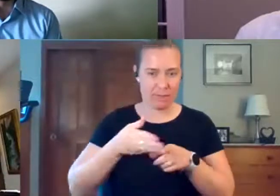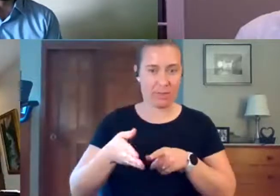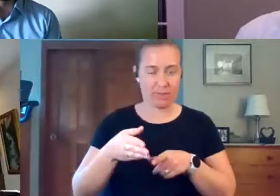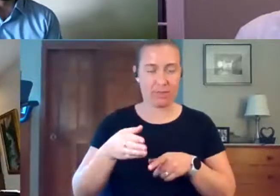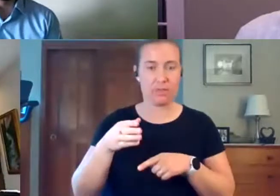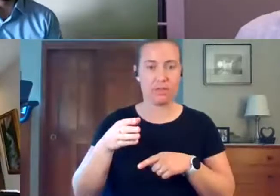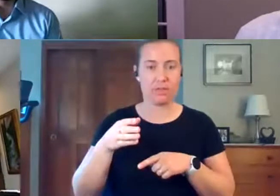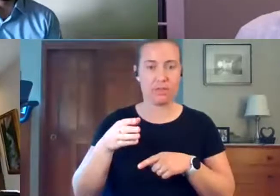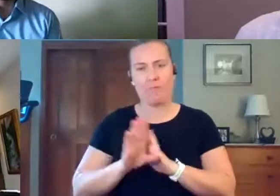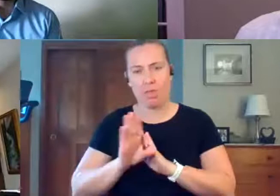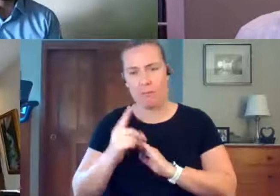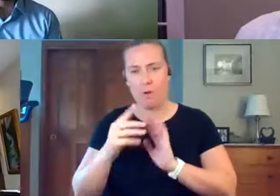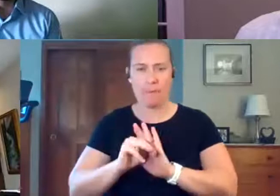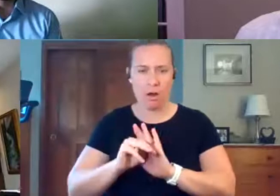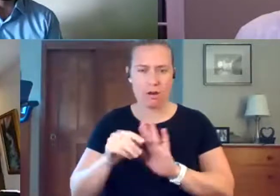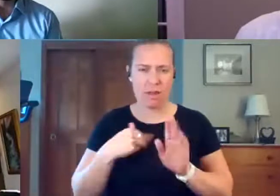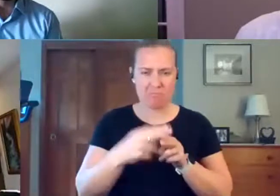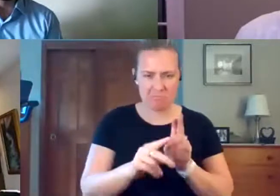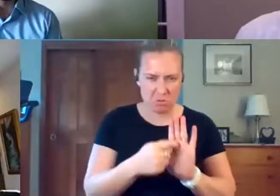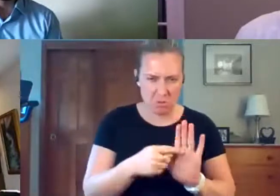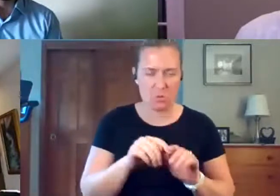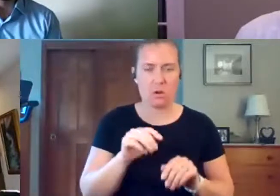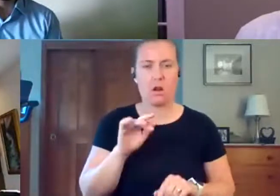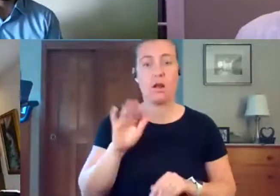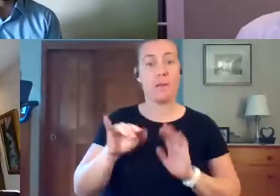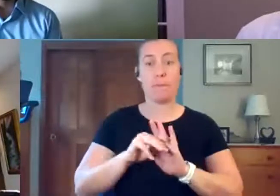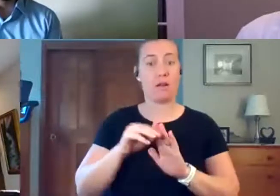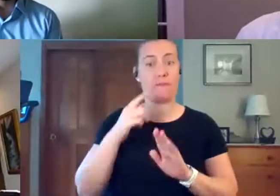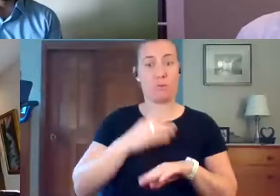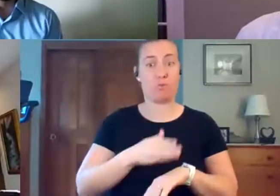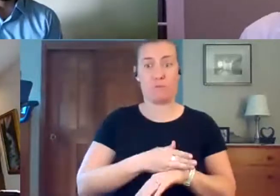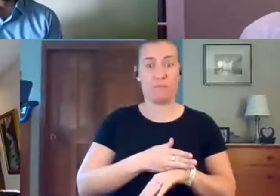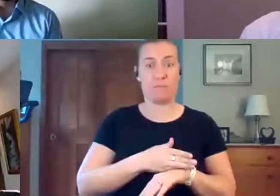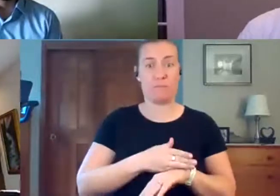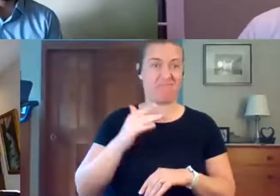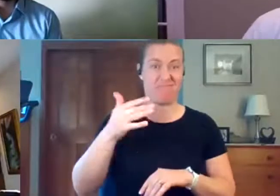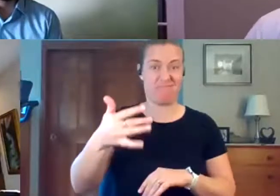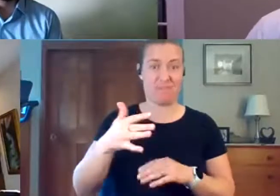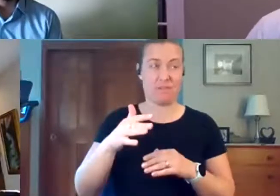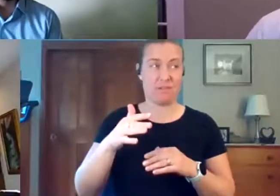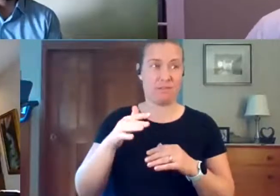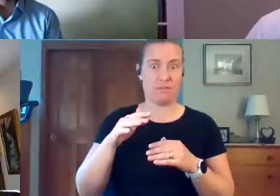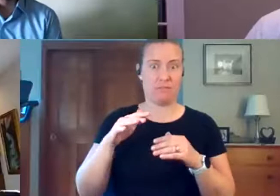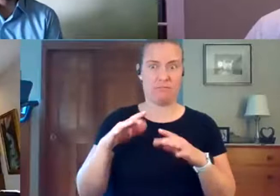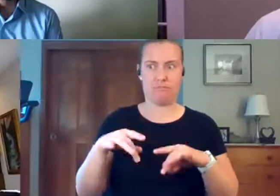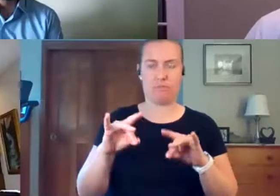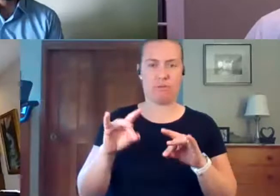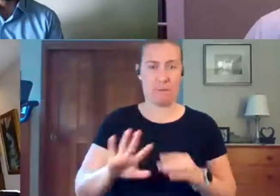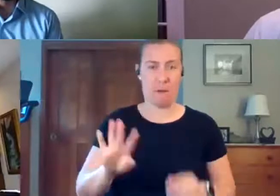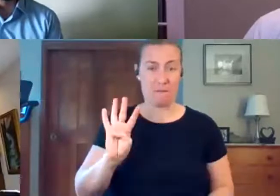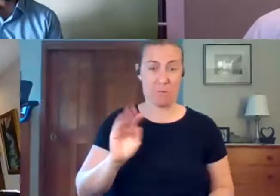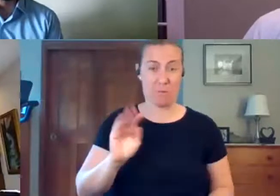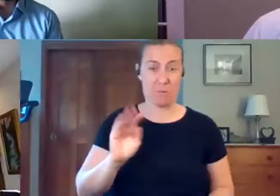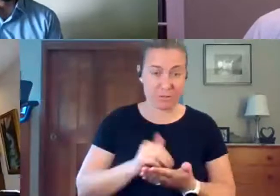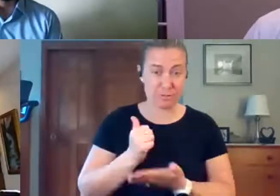of shown briefly, this model for improvement that eventually got used by about 4,000 addiction treatment clinics,